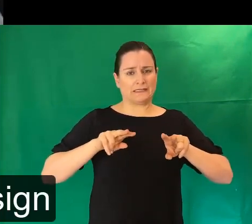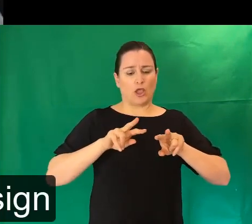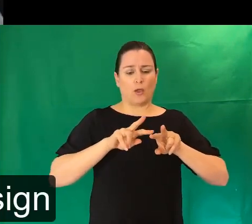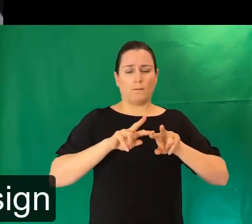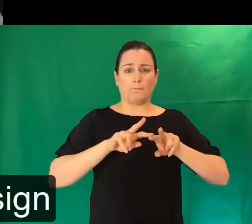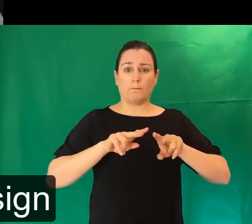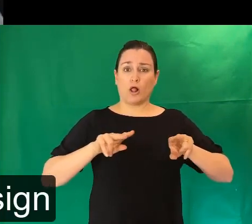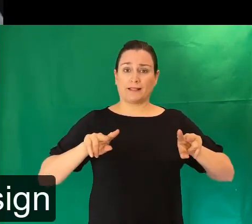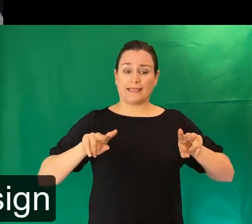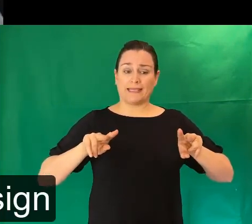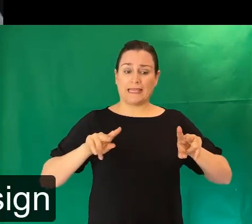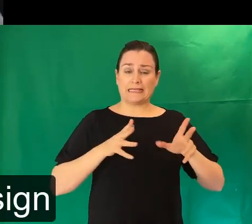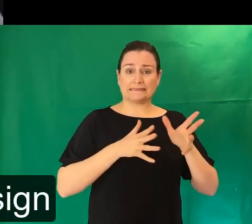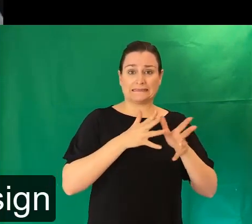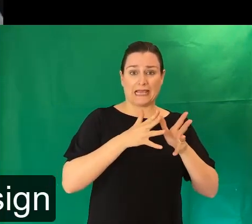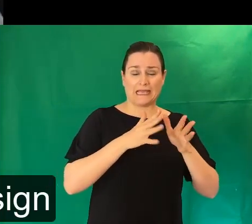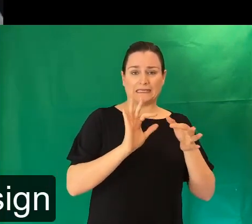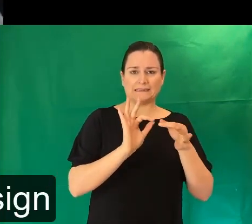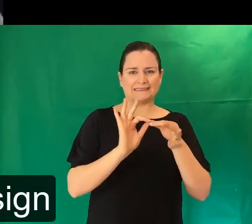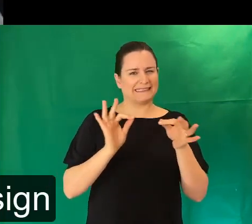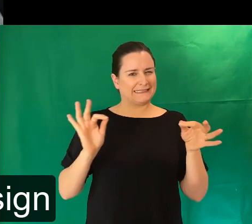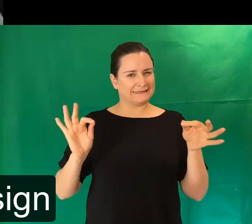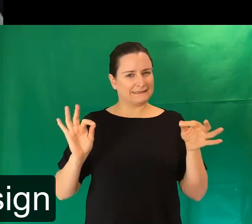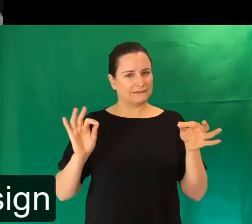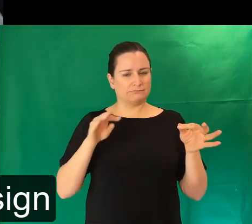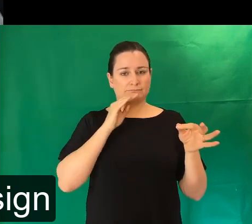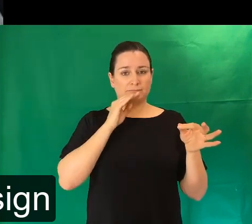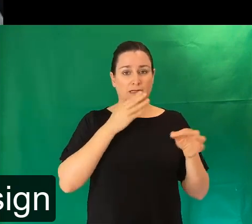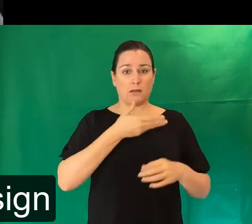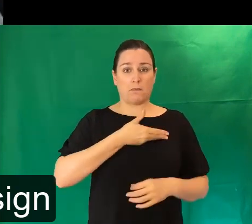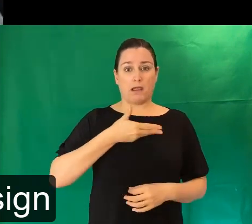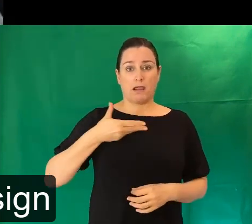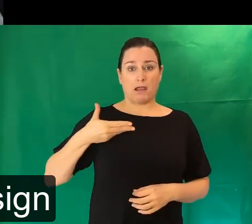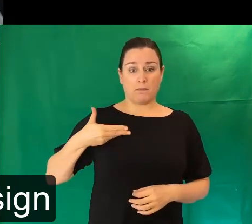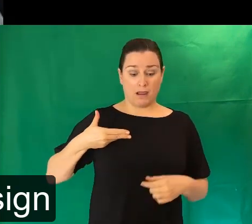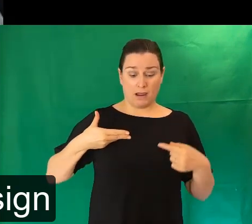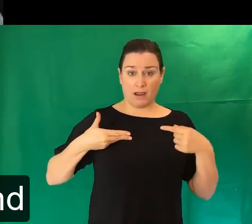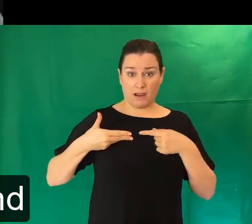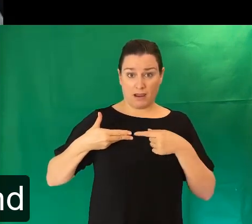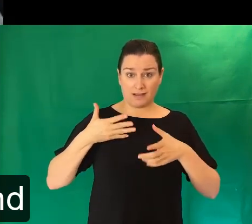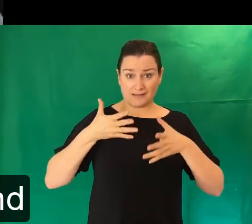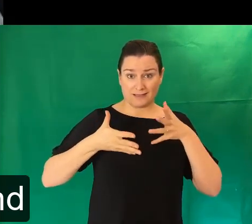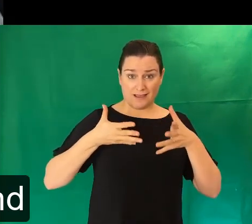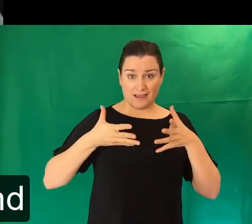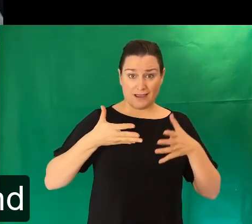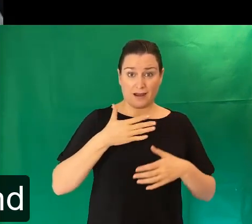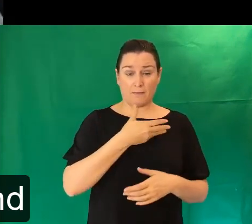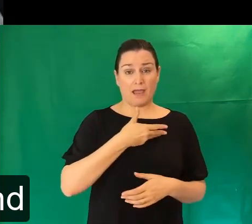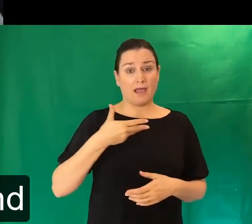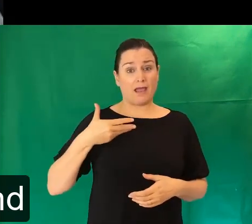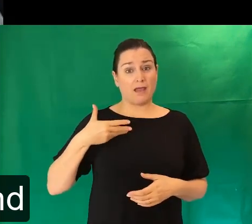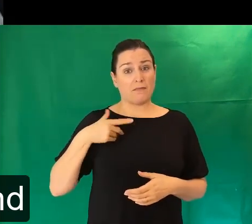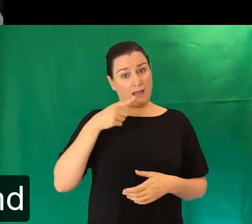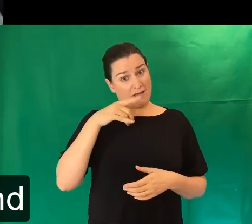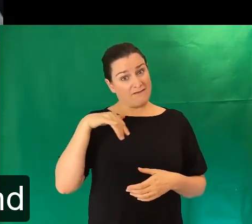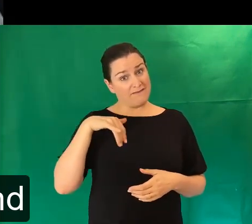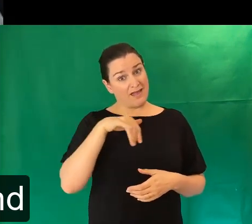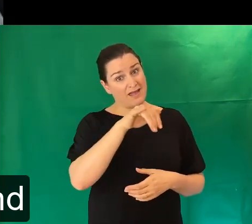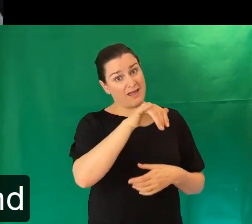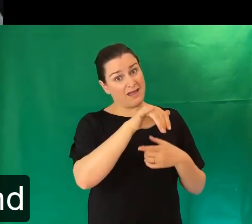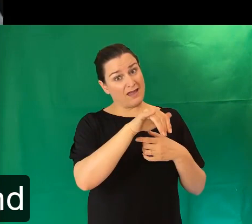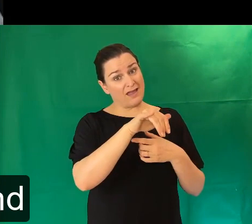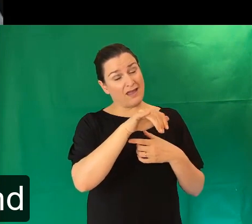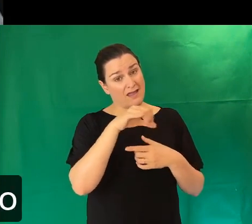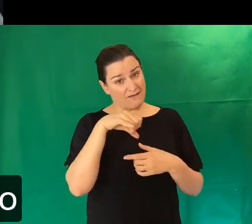multi-sign sentences. So she signs mama, the sign she makes across her chest,